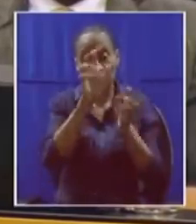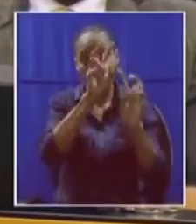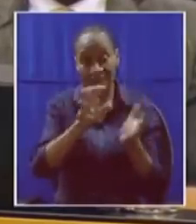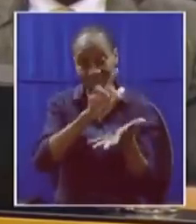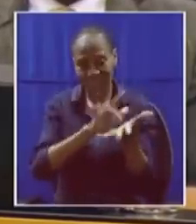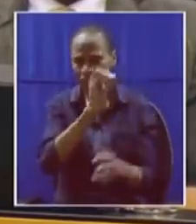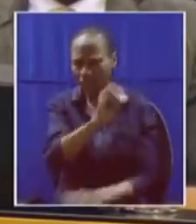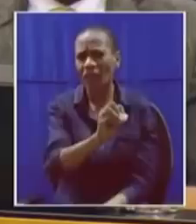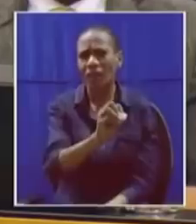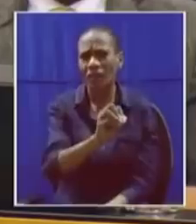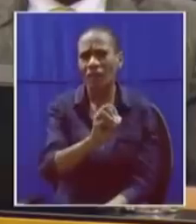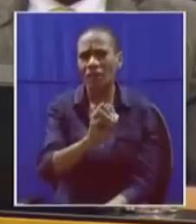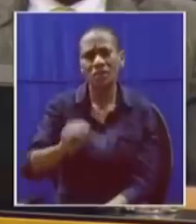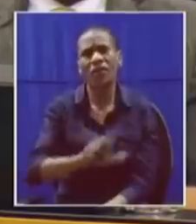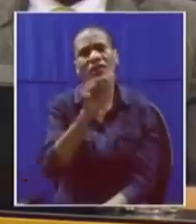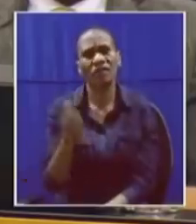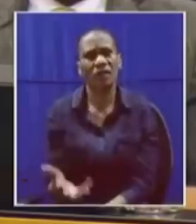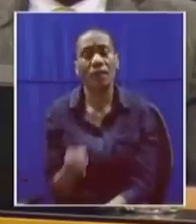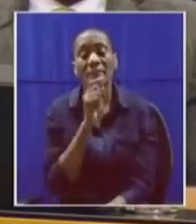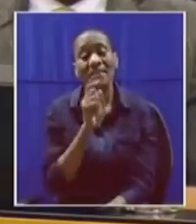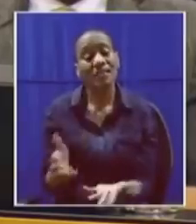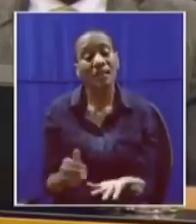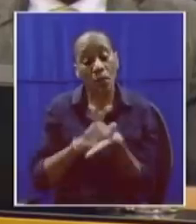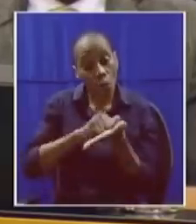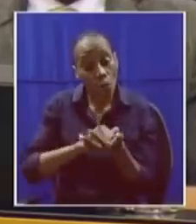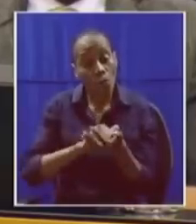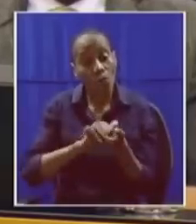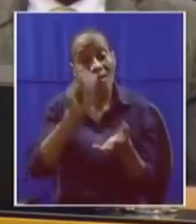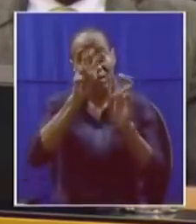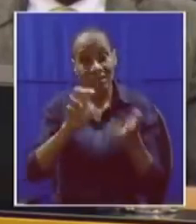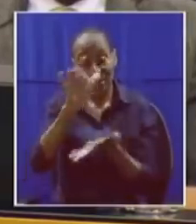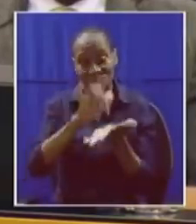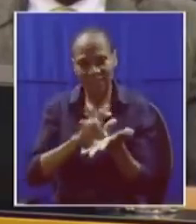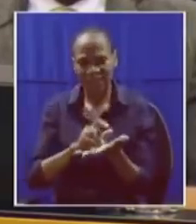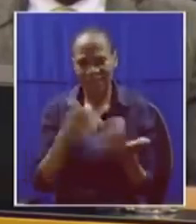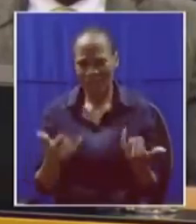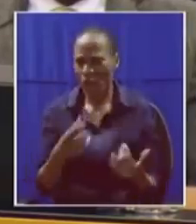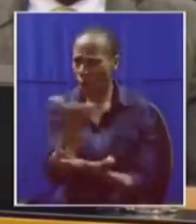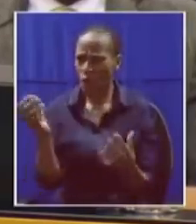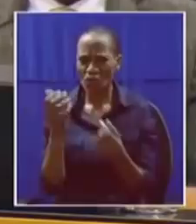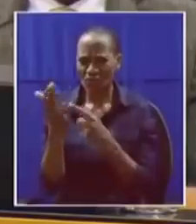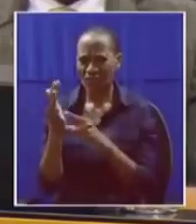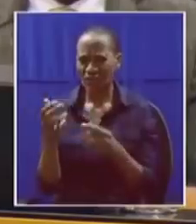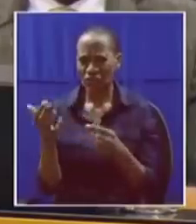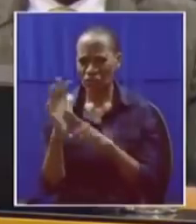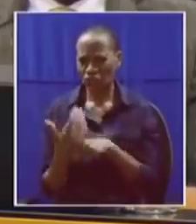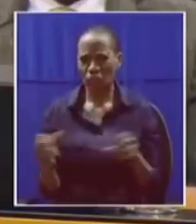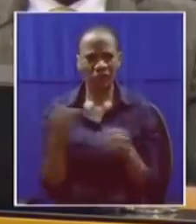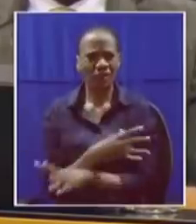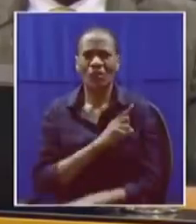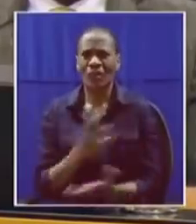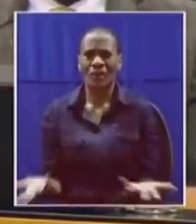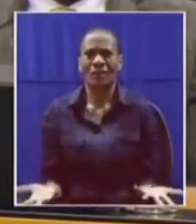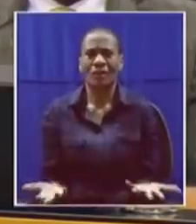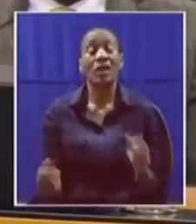are there. So pollution by those power stations cannot take us by surprise. That's why it is important